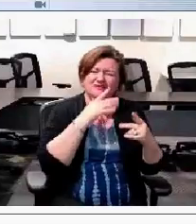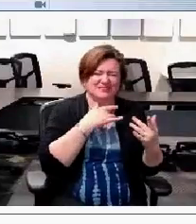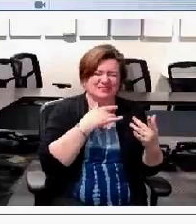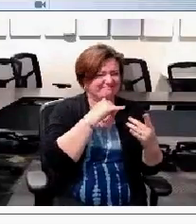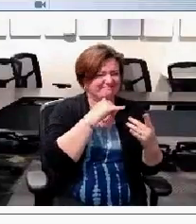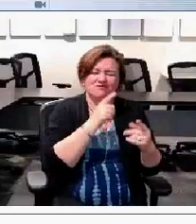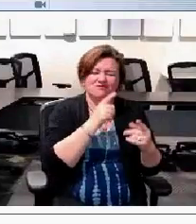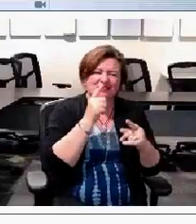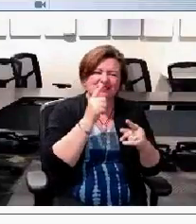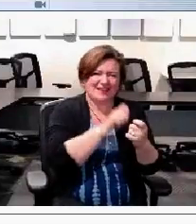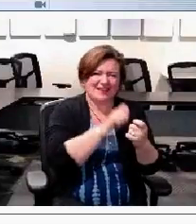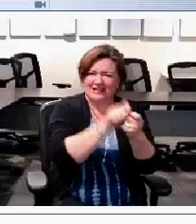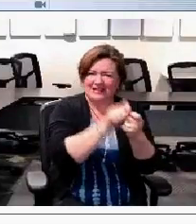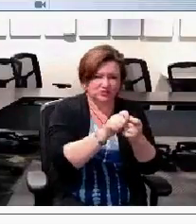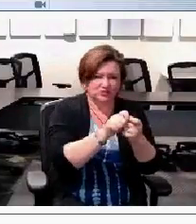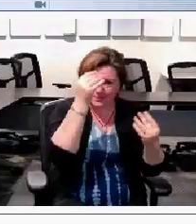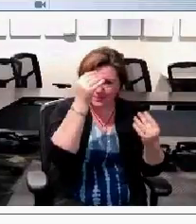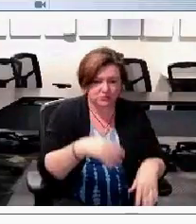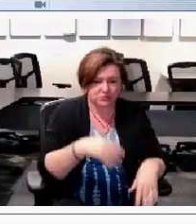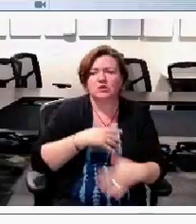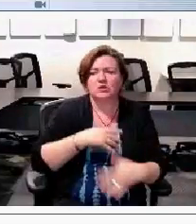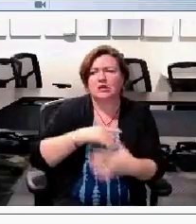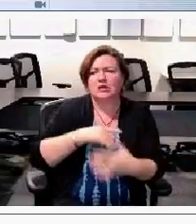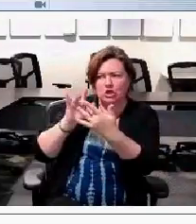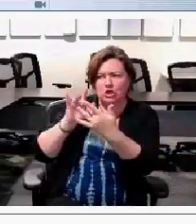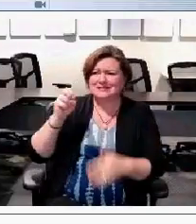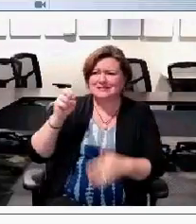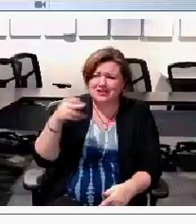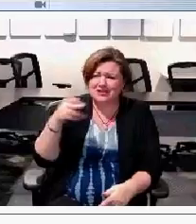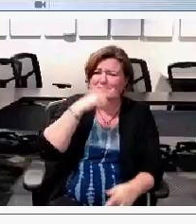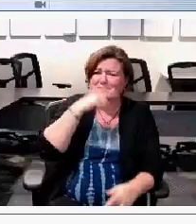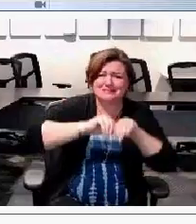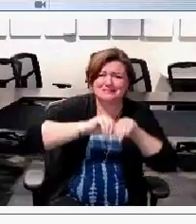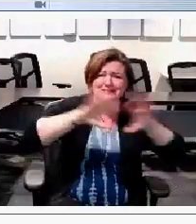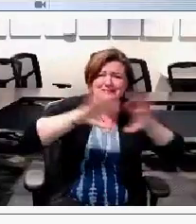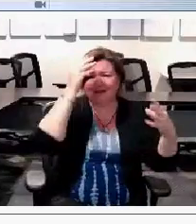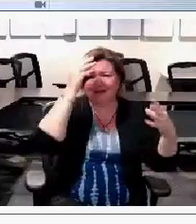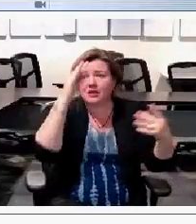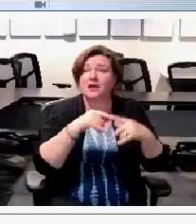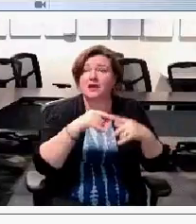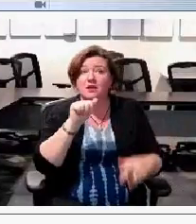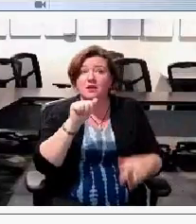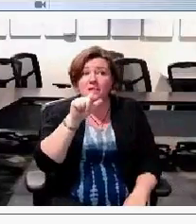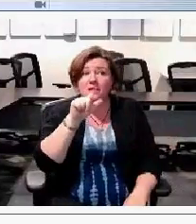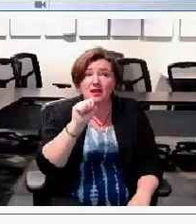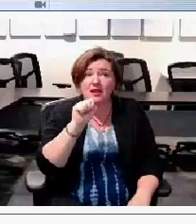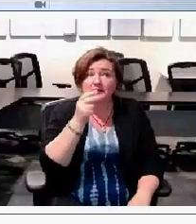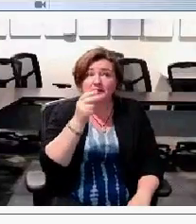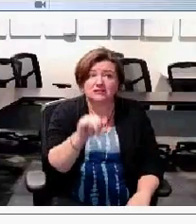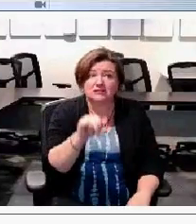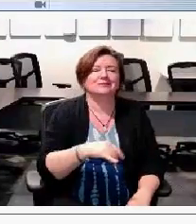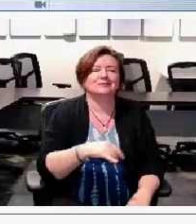so I had just contacted Sarah, just hoping she would send out some information, but of course, she let me speak, rather,